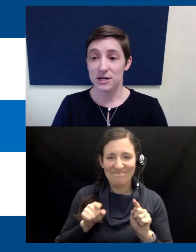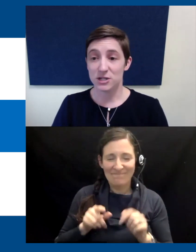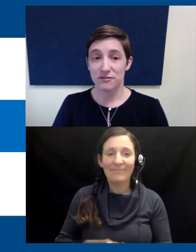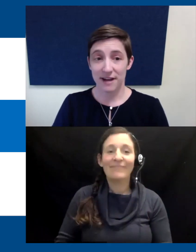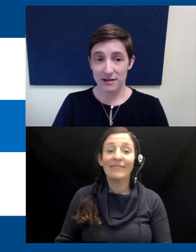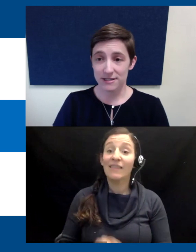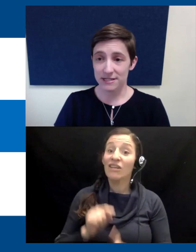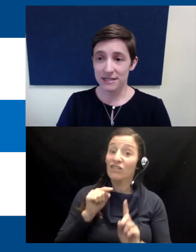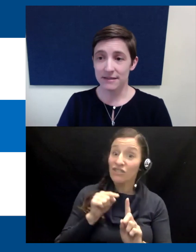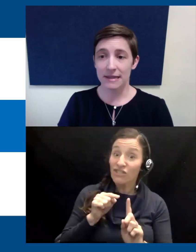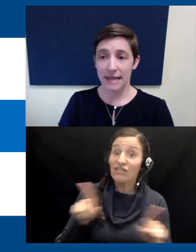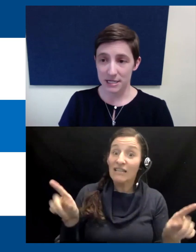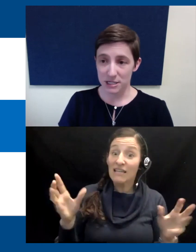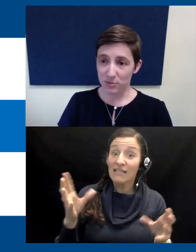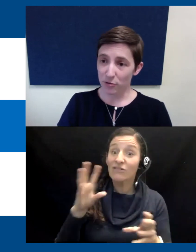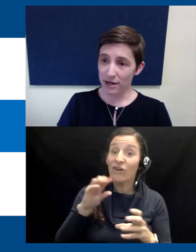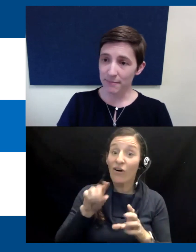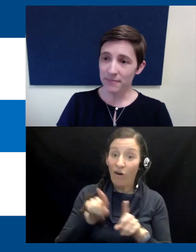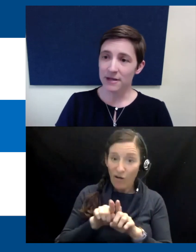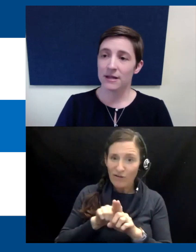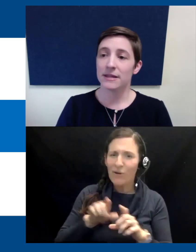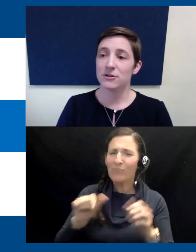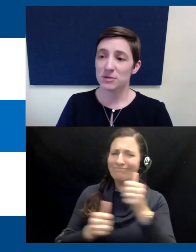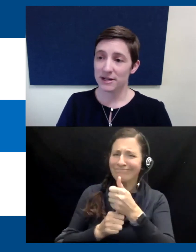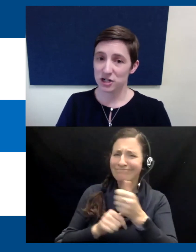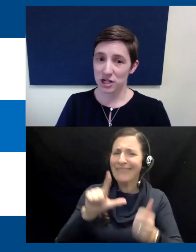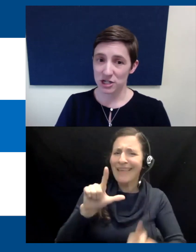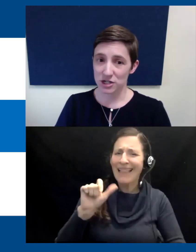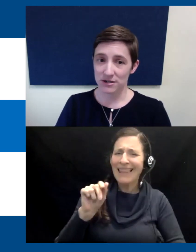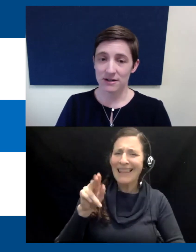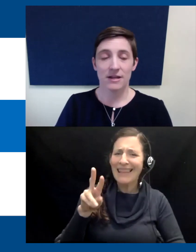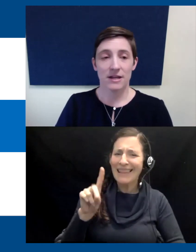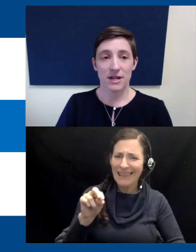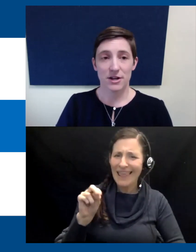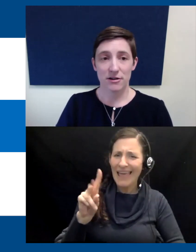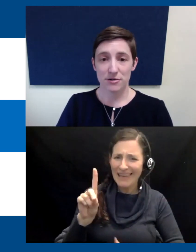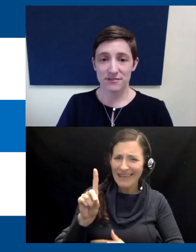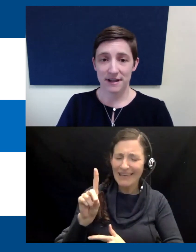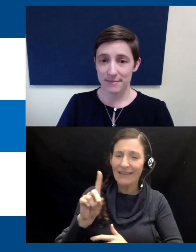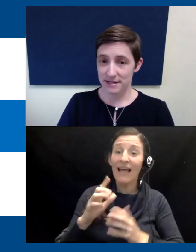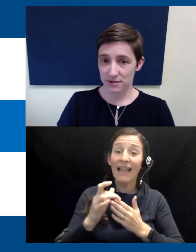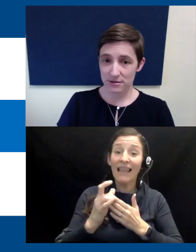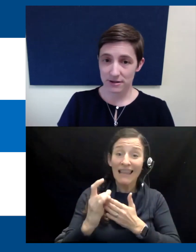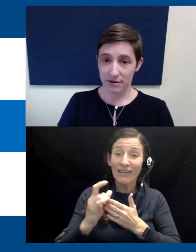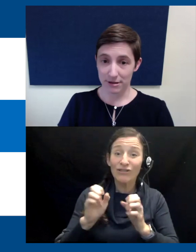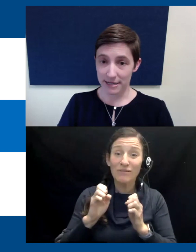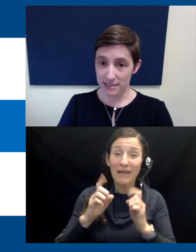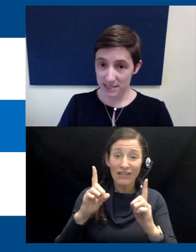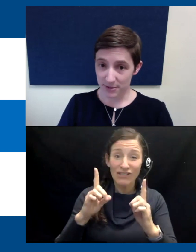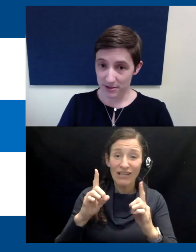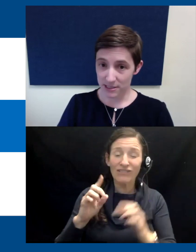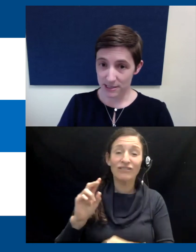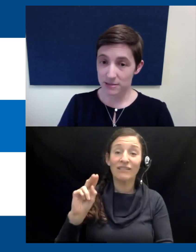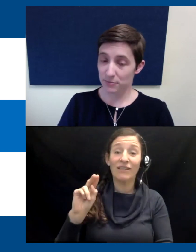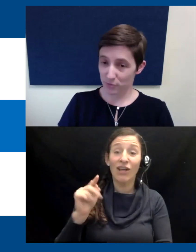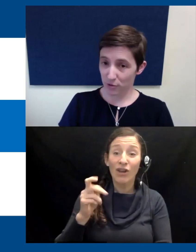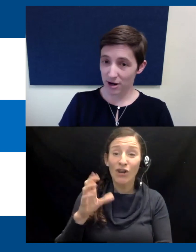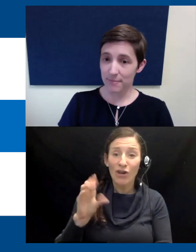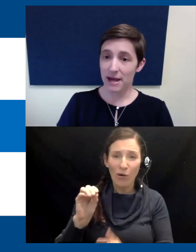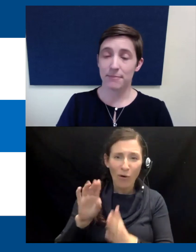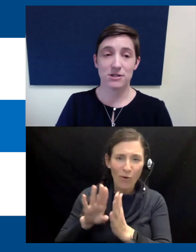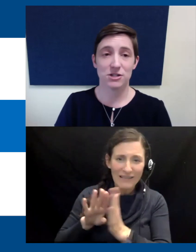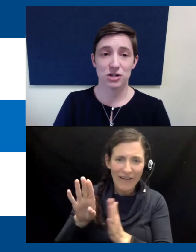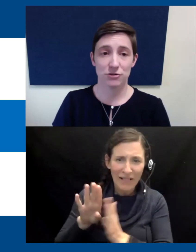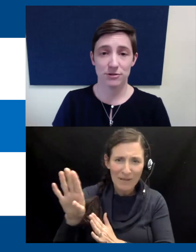She is also faculty in the LEND program, Leadership Education in Neurodevelopmental and Related Disabilities